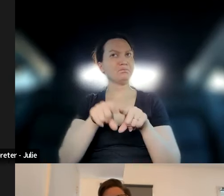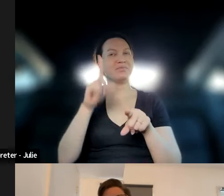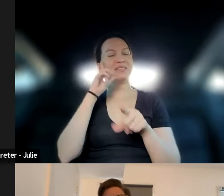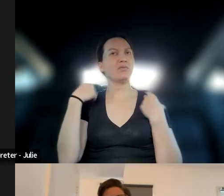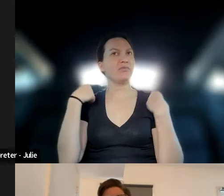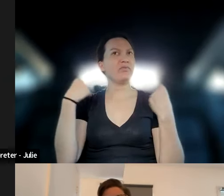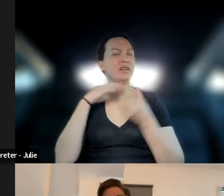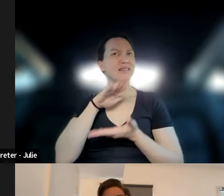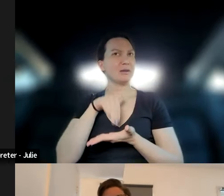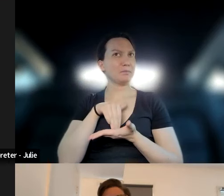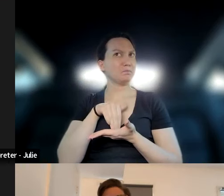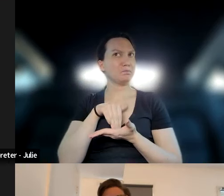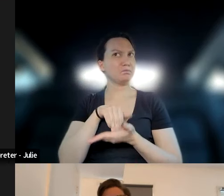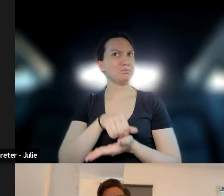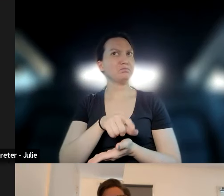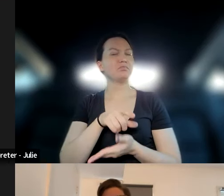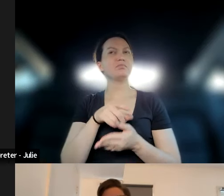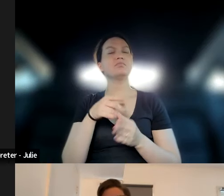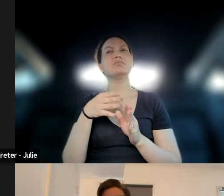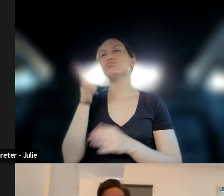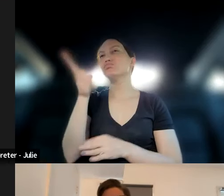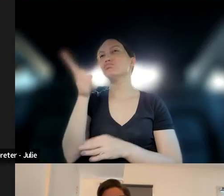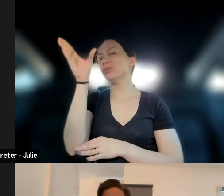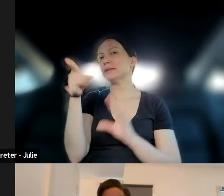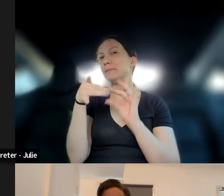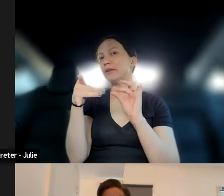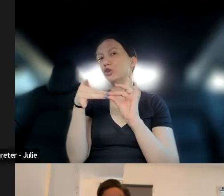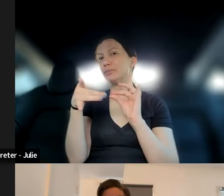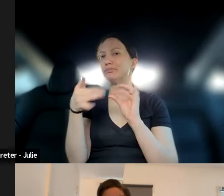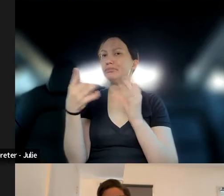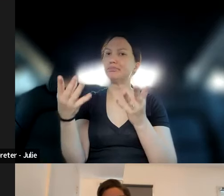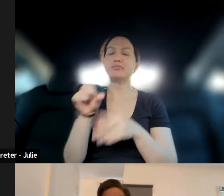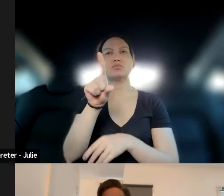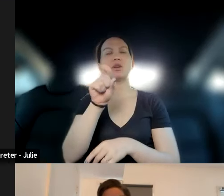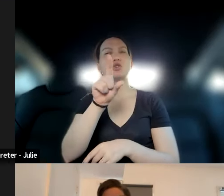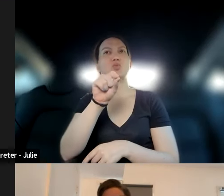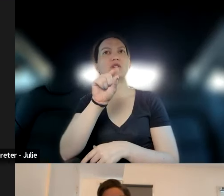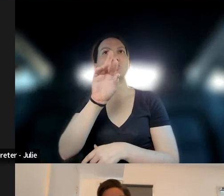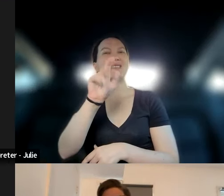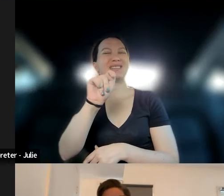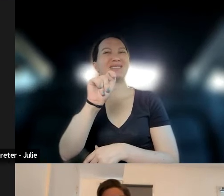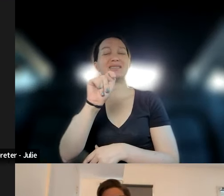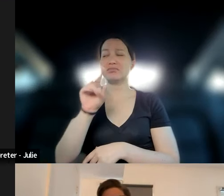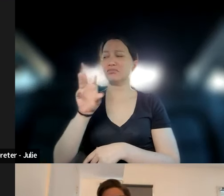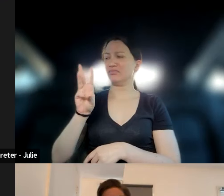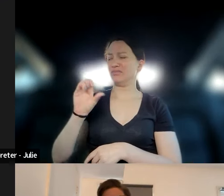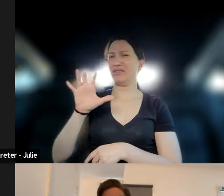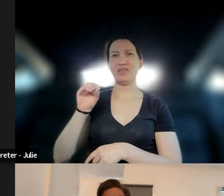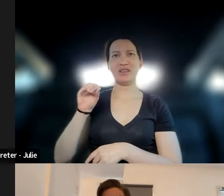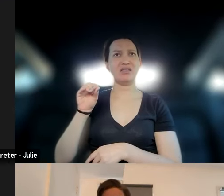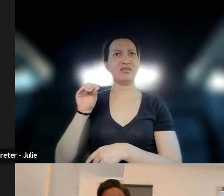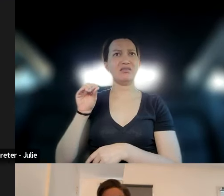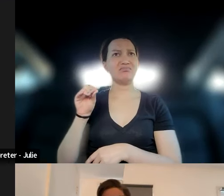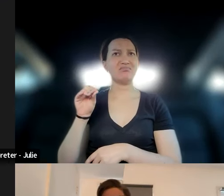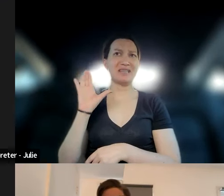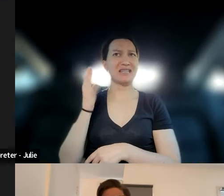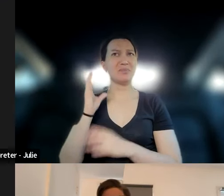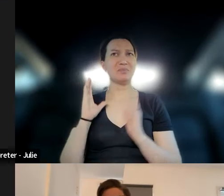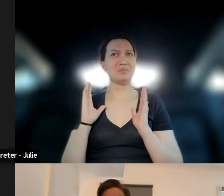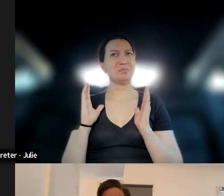but you mentioned in the presentation, the 120 units, 650. That seems